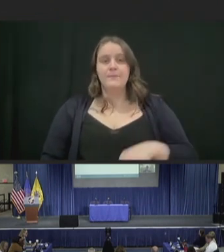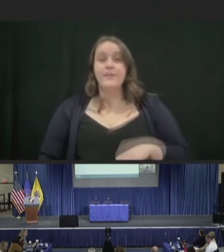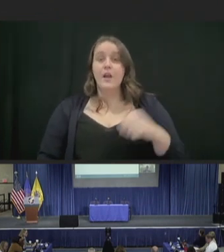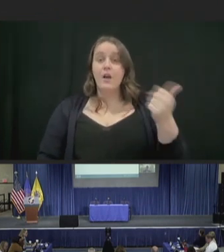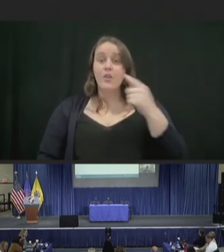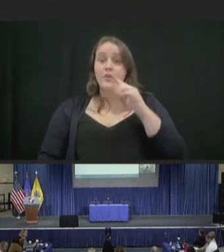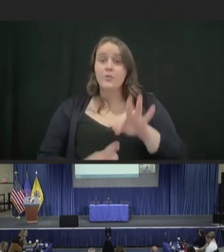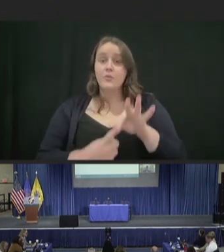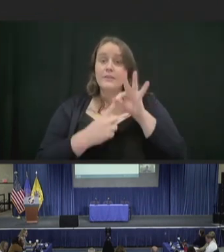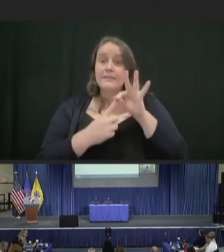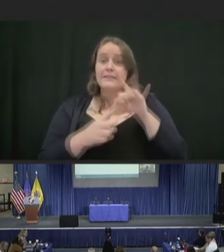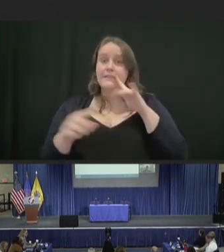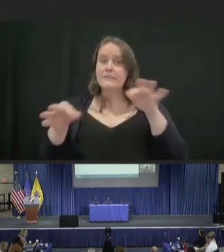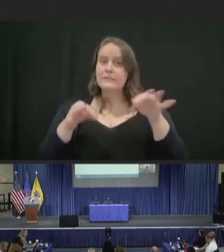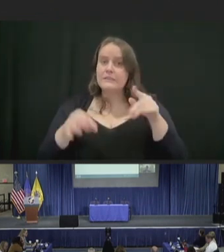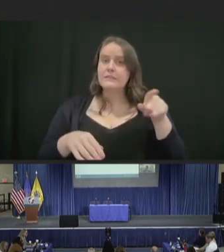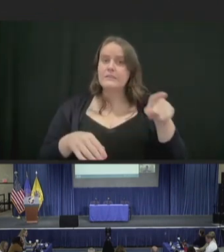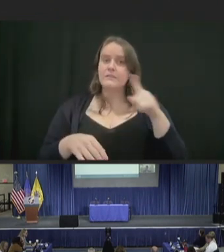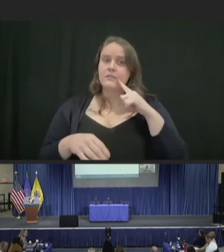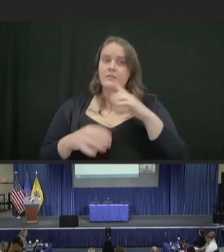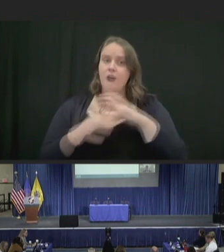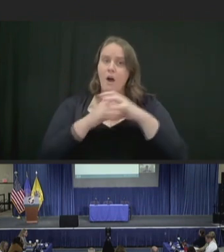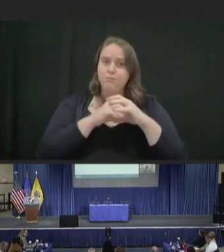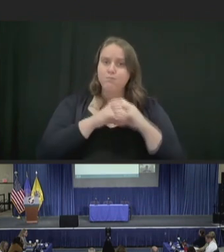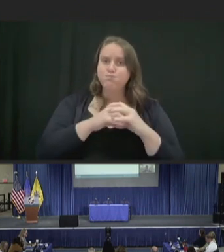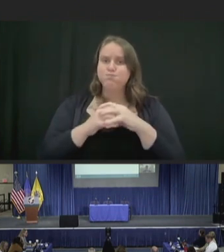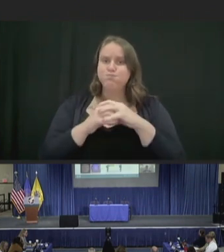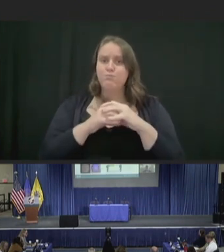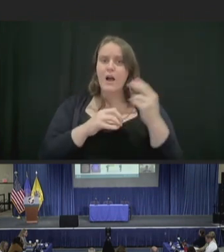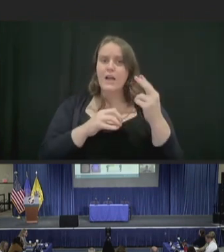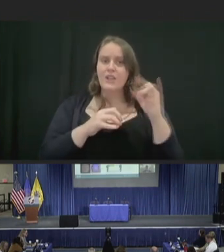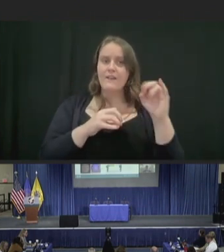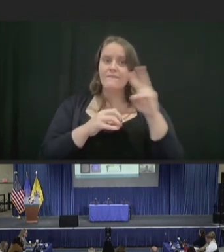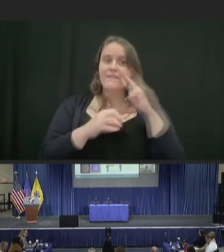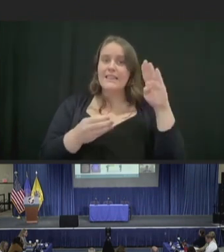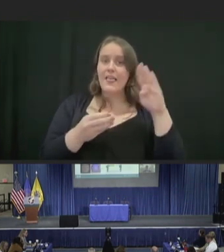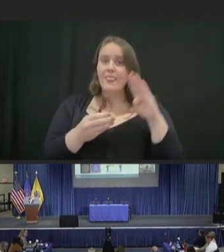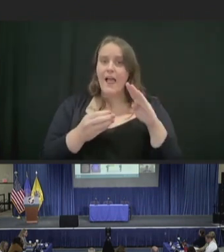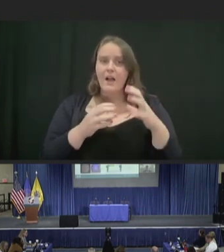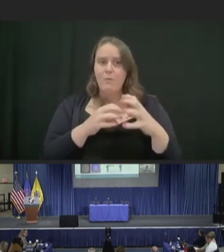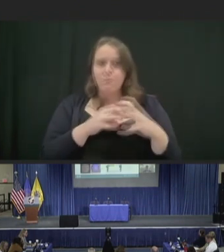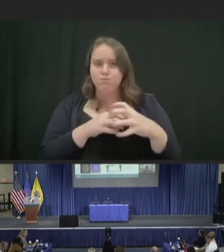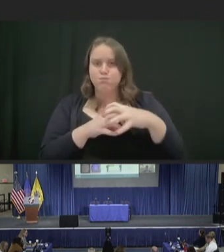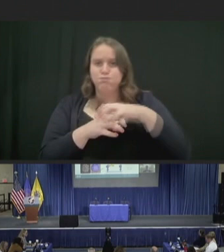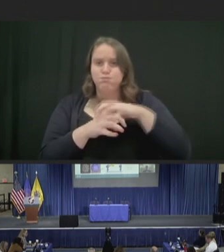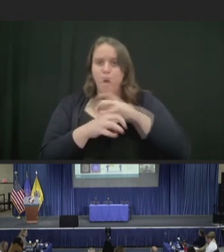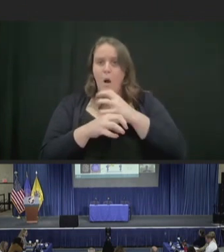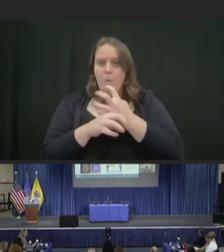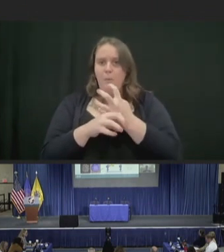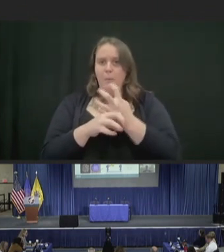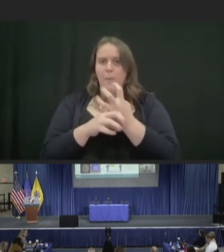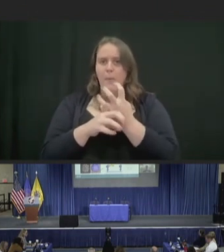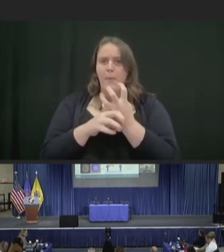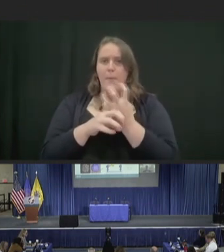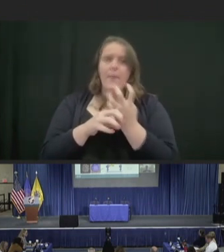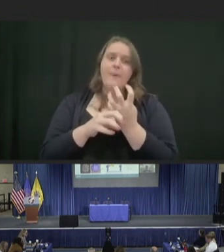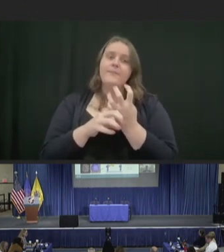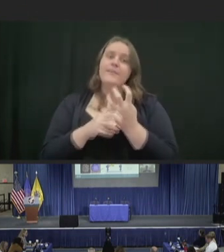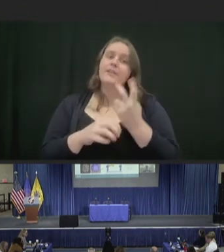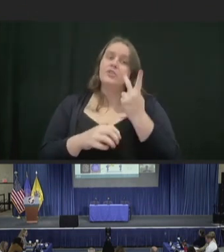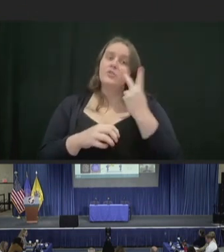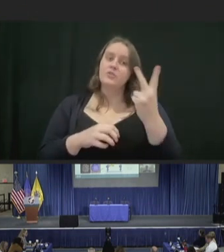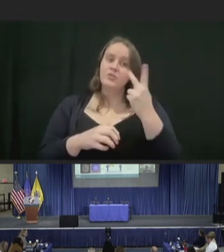the lack of density of the spike proteins on the surface. In the top, you see electron micrographs